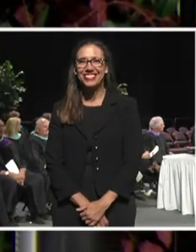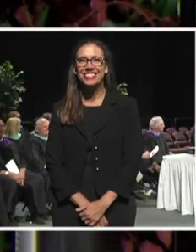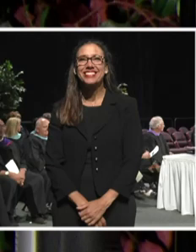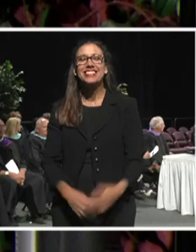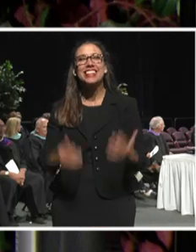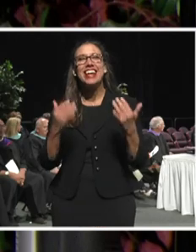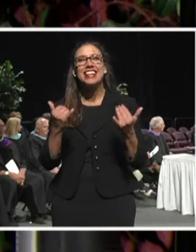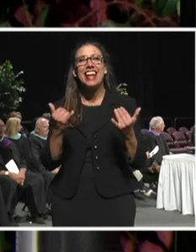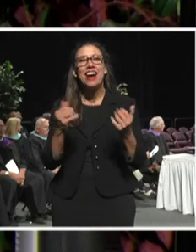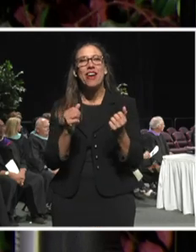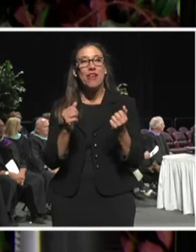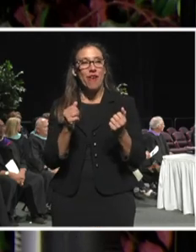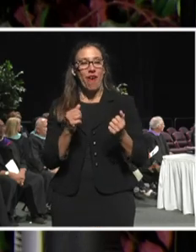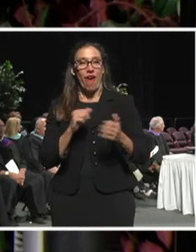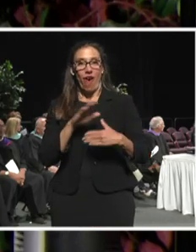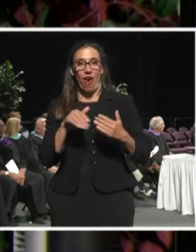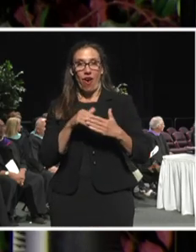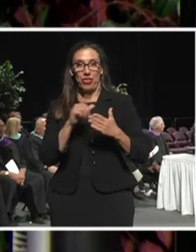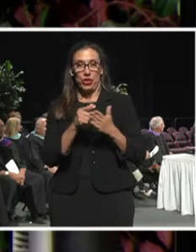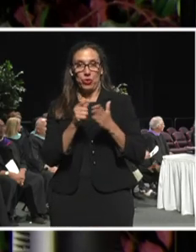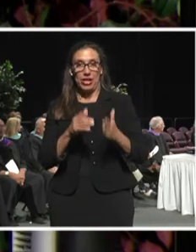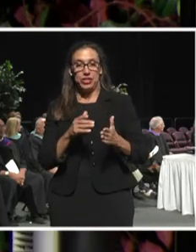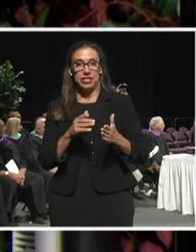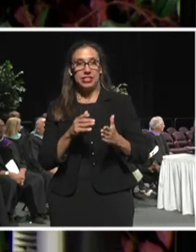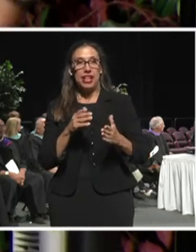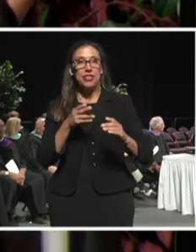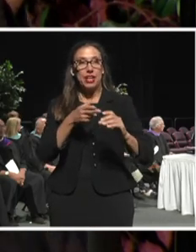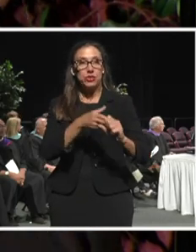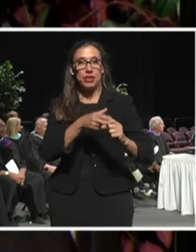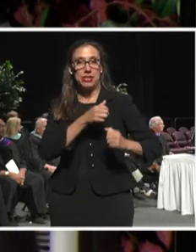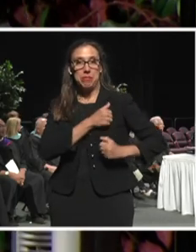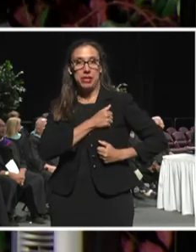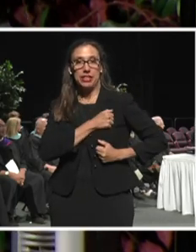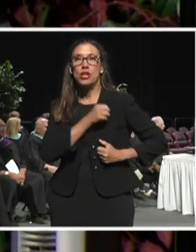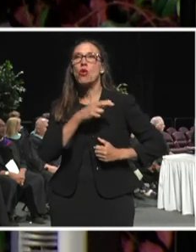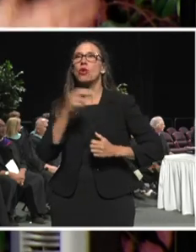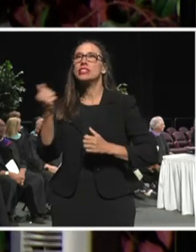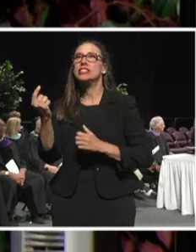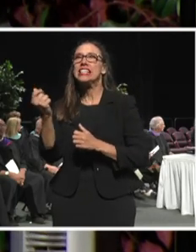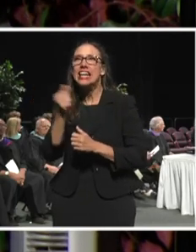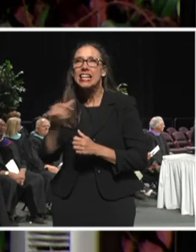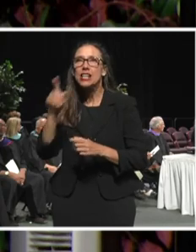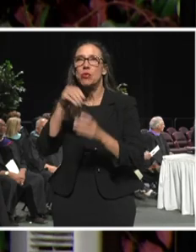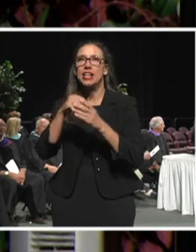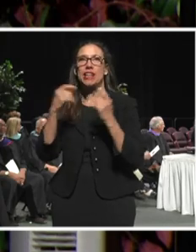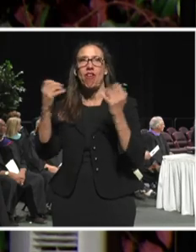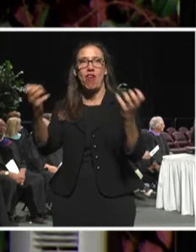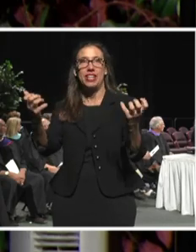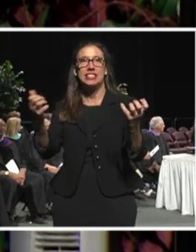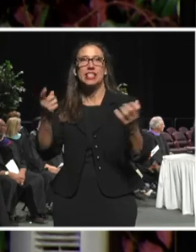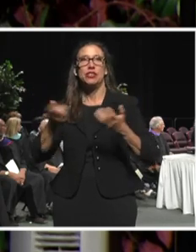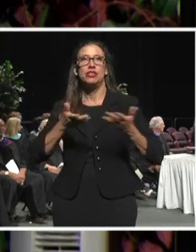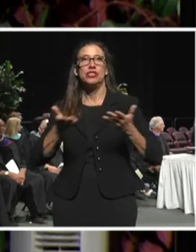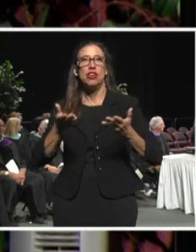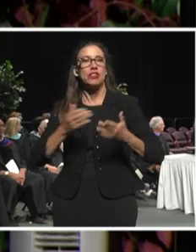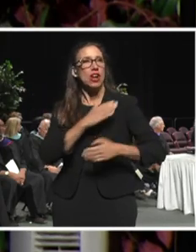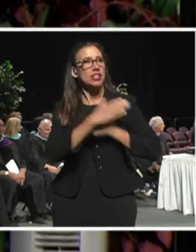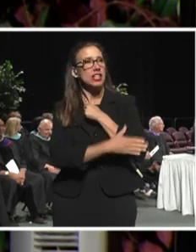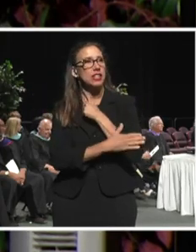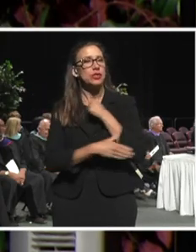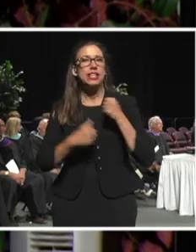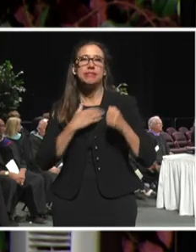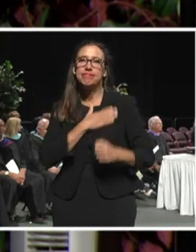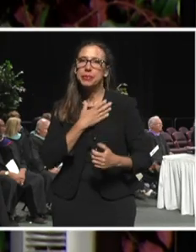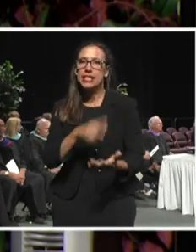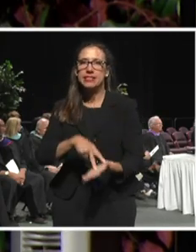Now, would all the graduates that will be serving our country, as well as anyone in the audience who has served our country, please stand